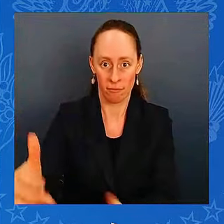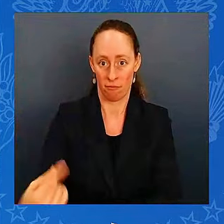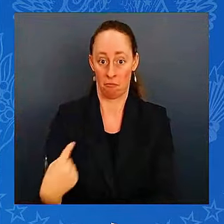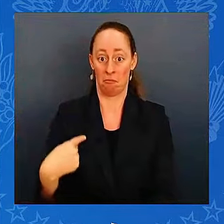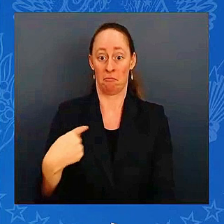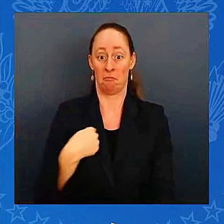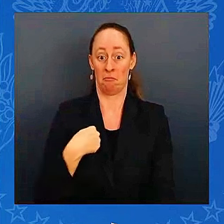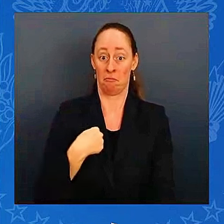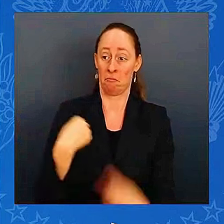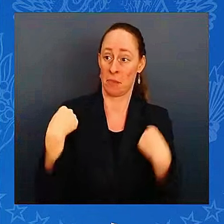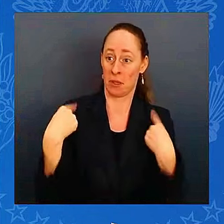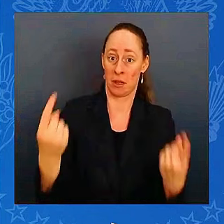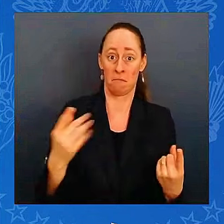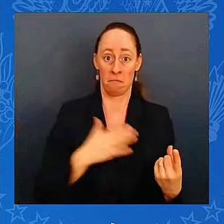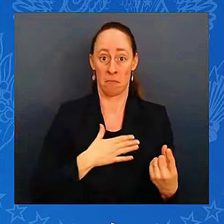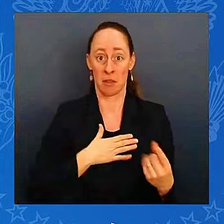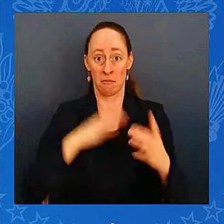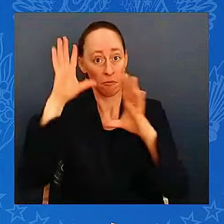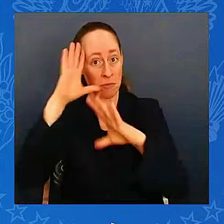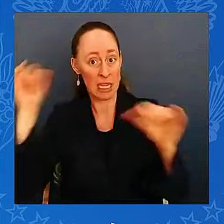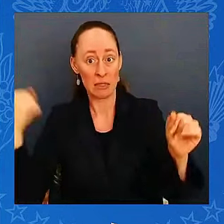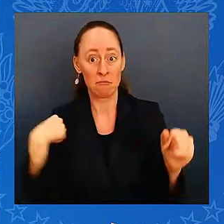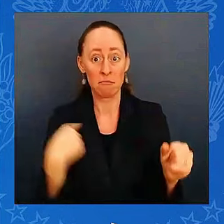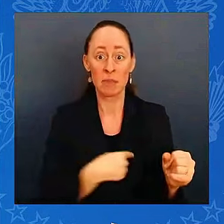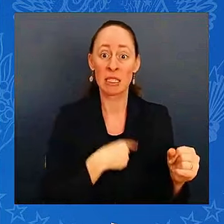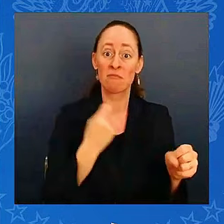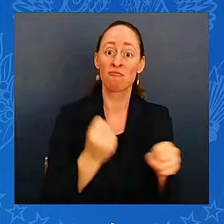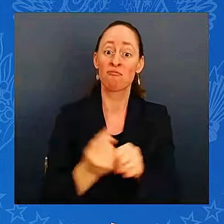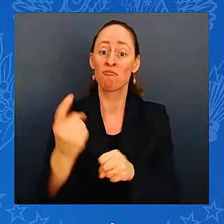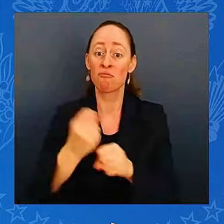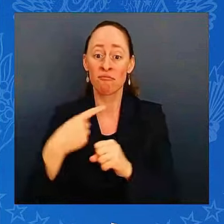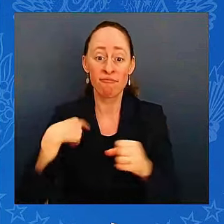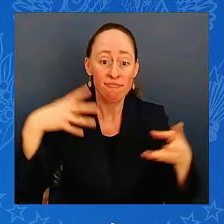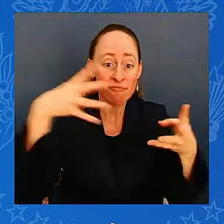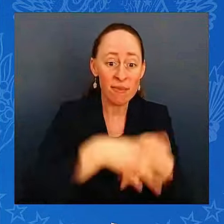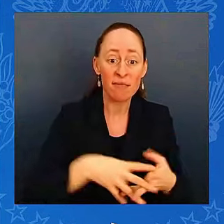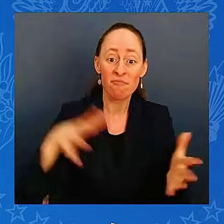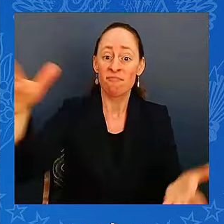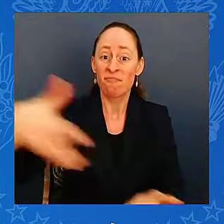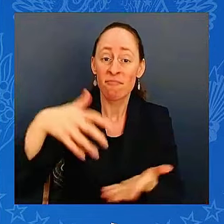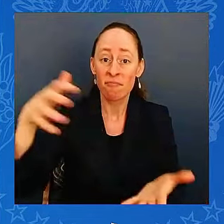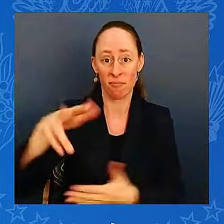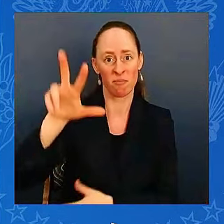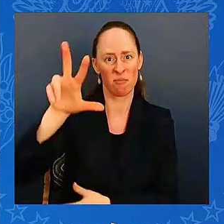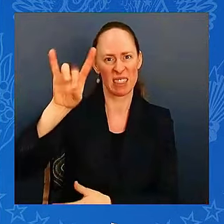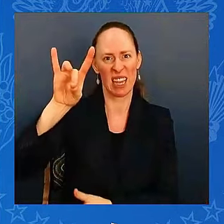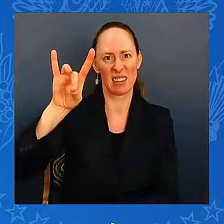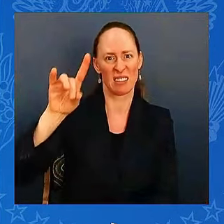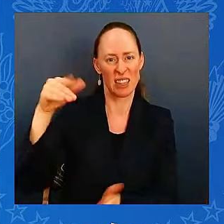been 38,160 tons, compared to just